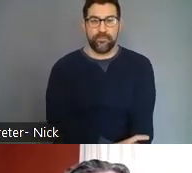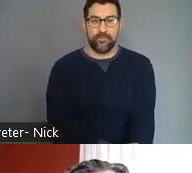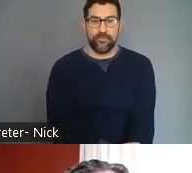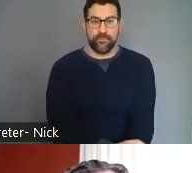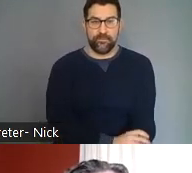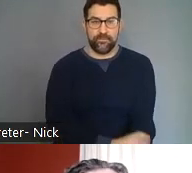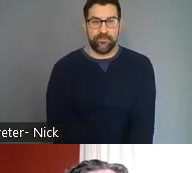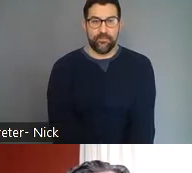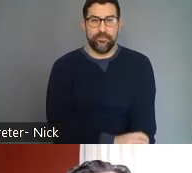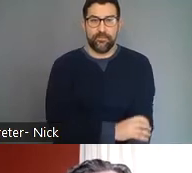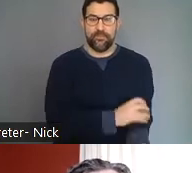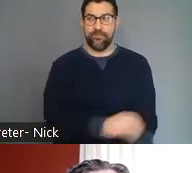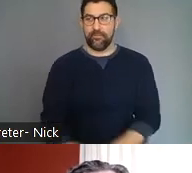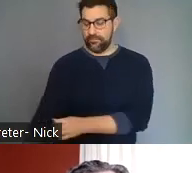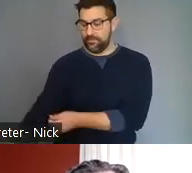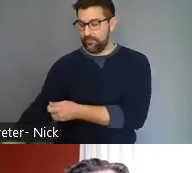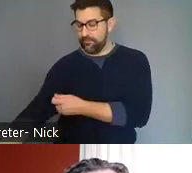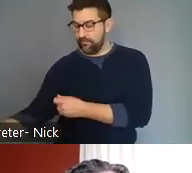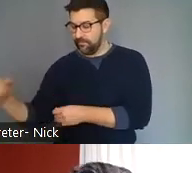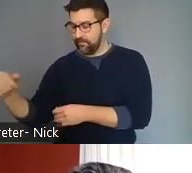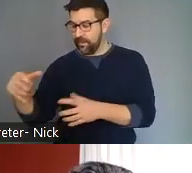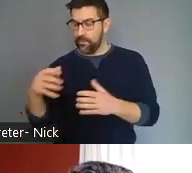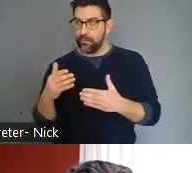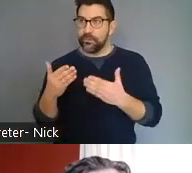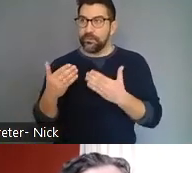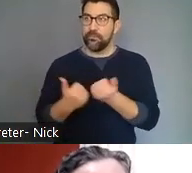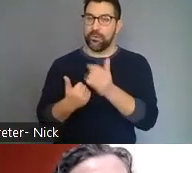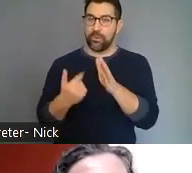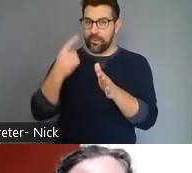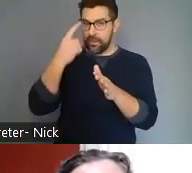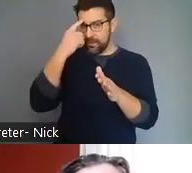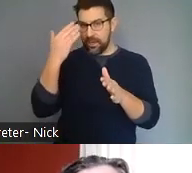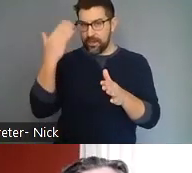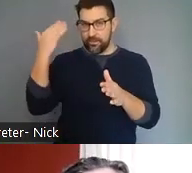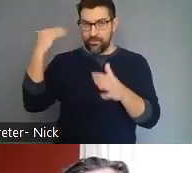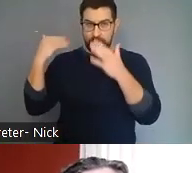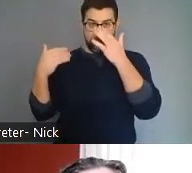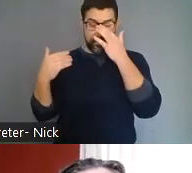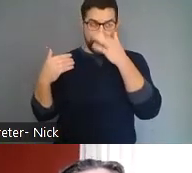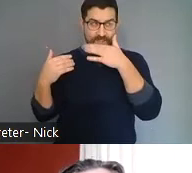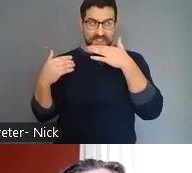to certainly support that thinking too. I know we at the beginning of this conversation were